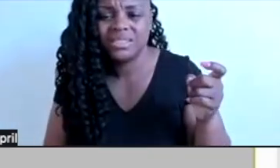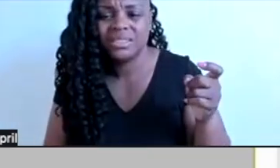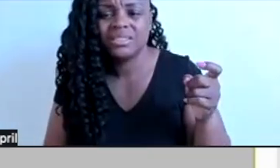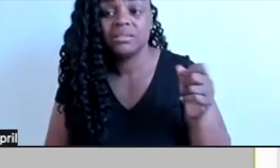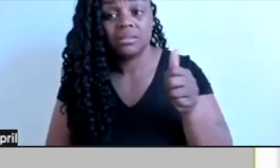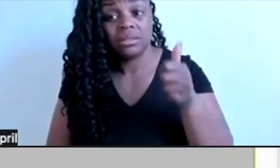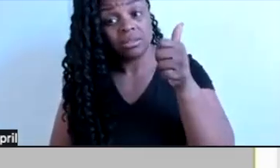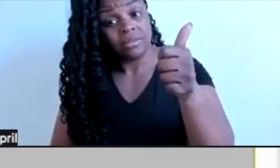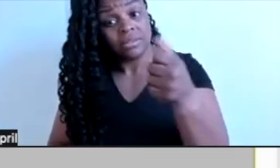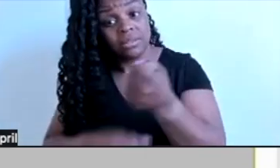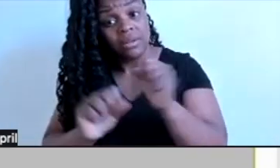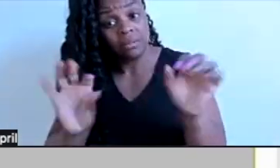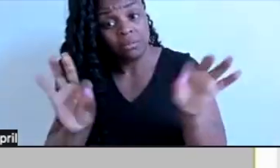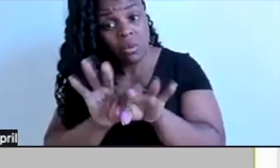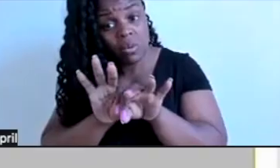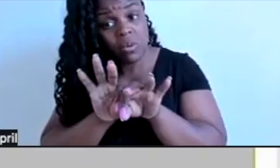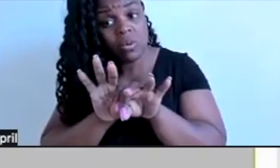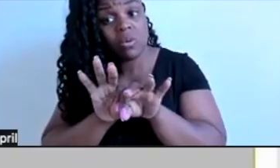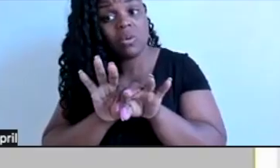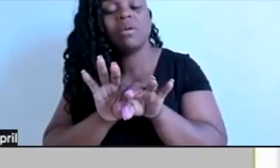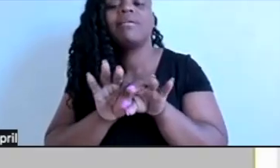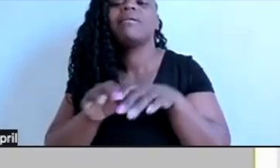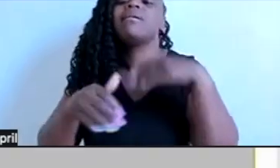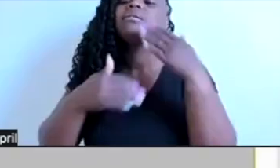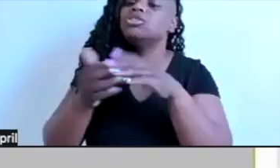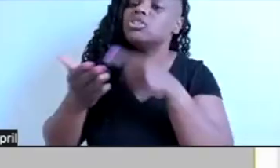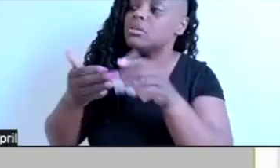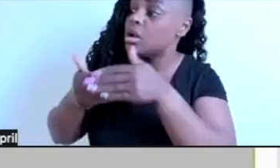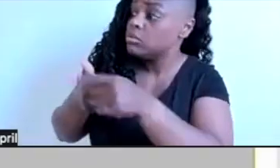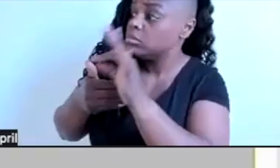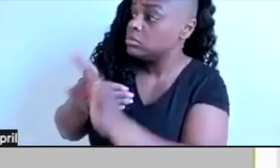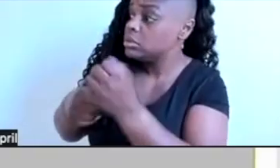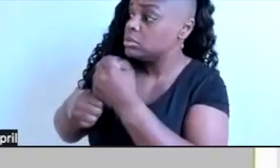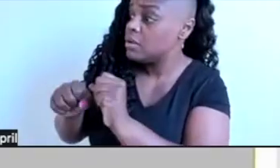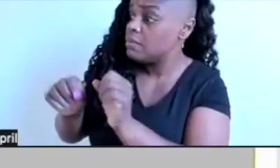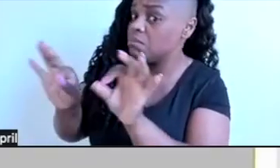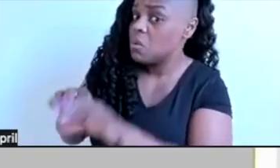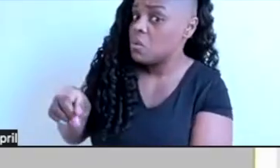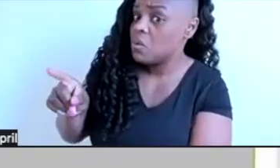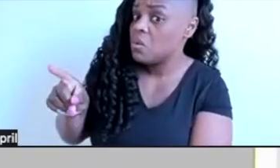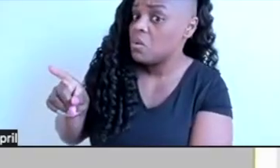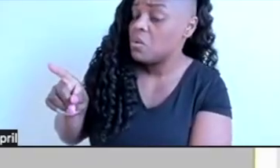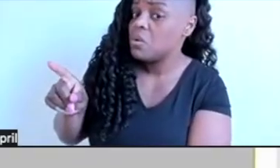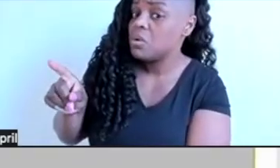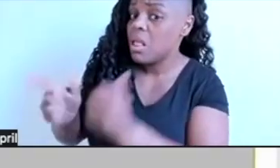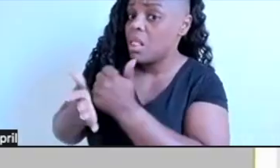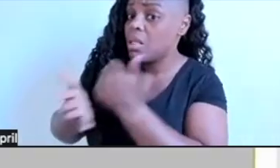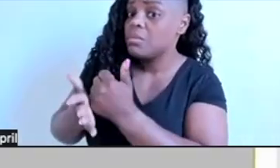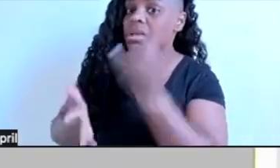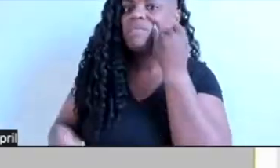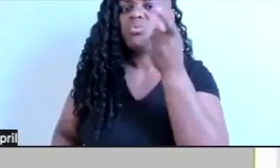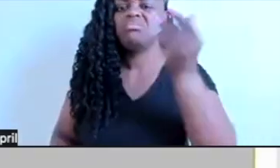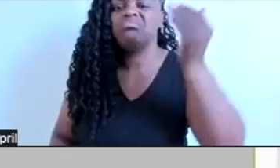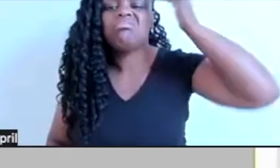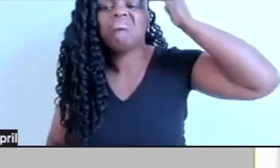neighbors. Meet with your neighbors to find out if anyone needs help. Share your earthquake safety knowledge to keep them safe too.